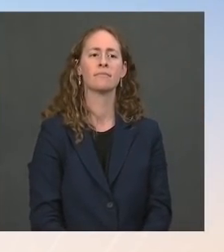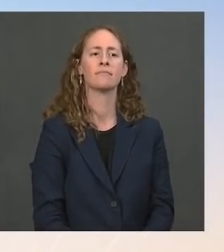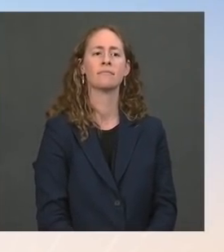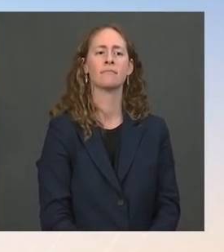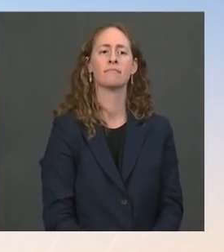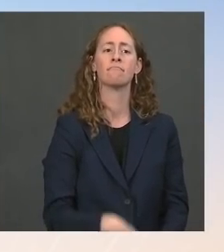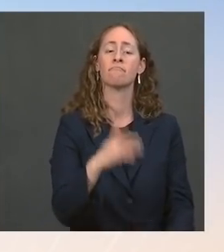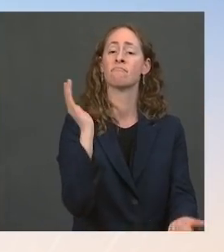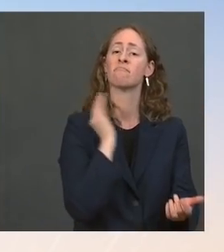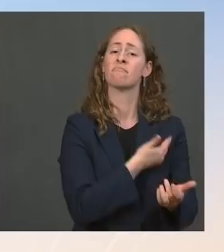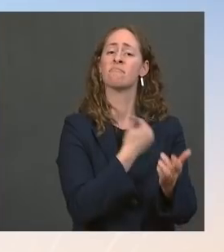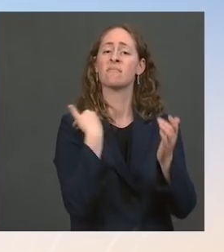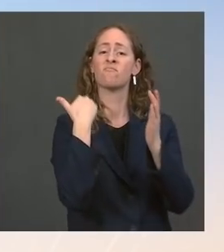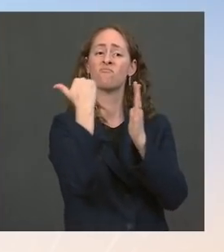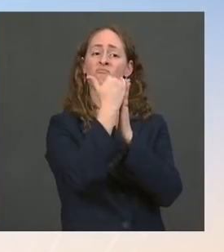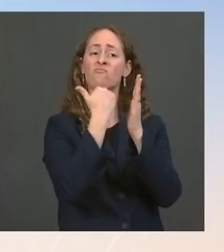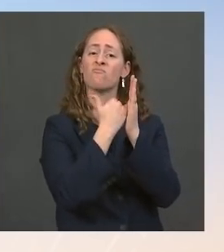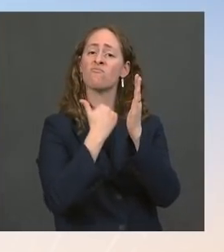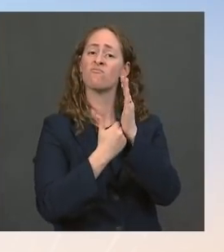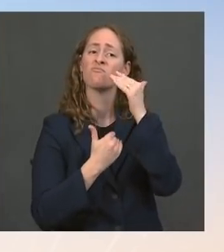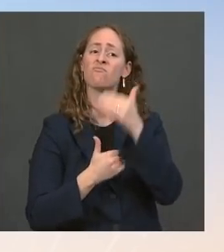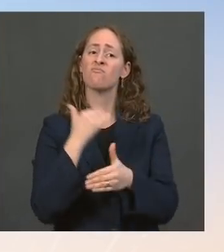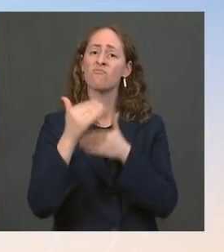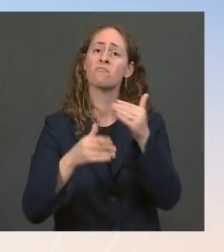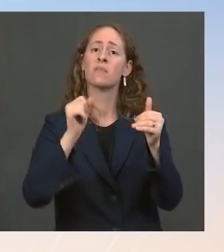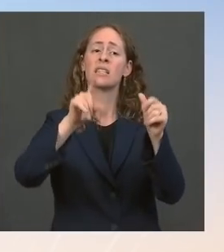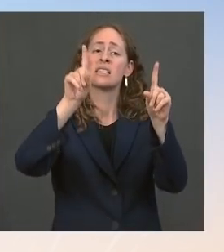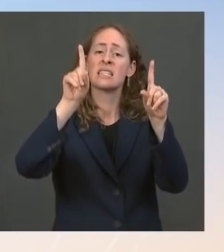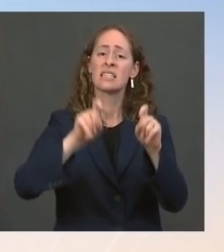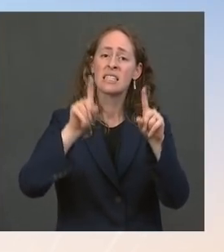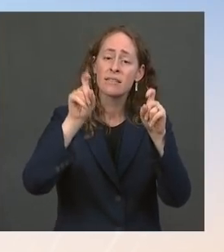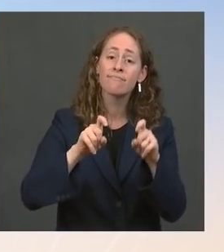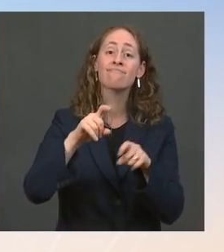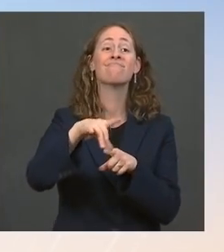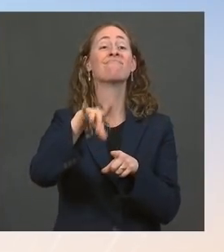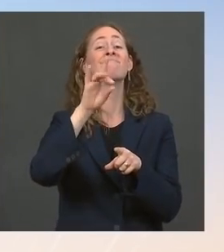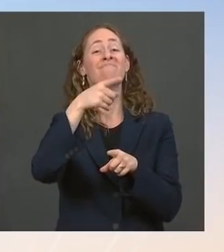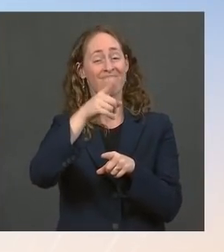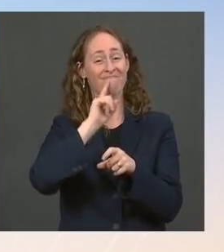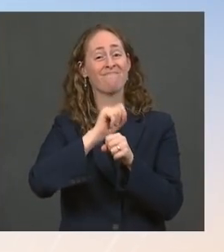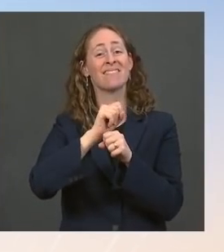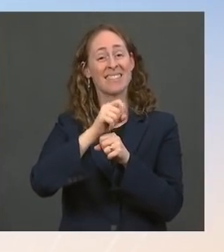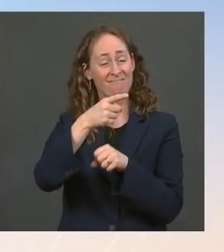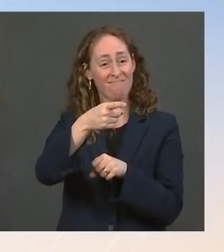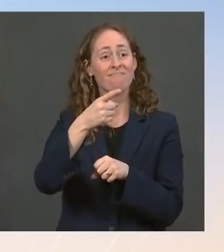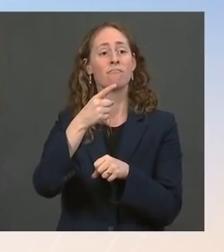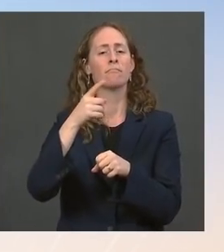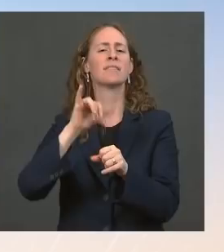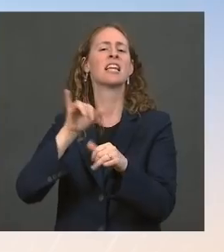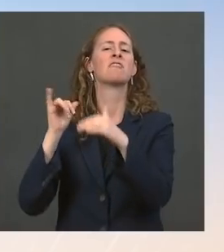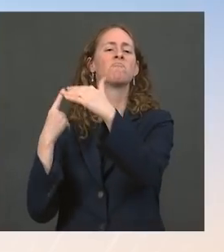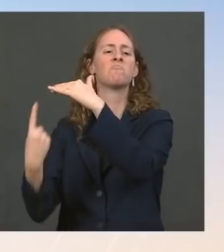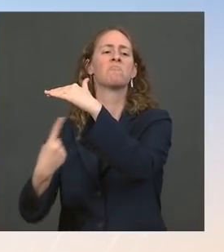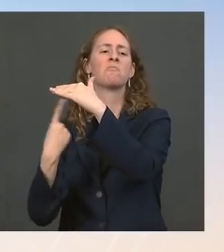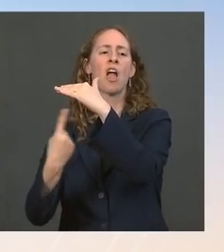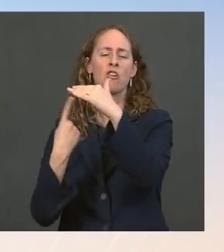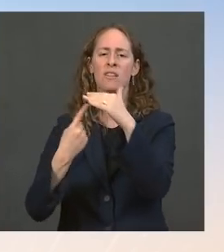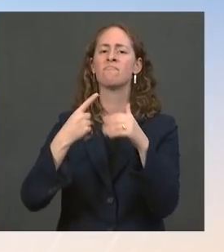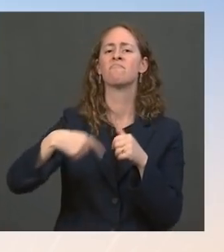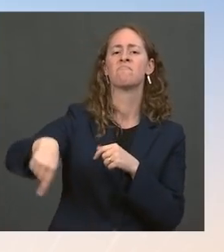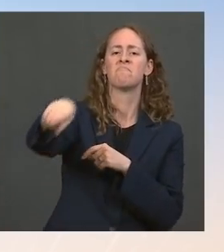as it relates to COVID in terms of testing and quarantining, and also vaccines are provided for a range of migrants by our